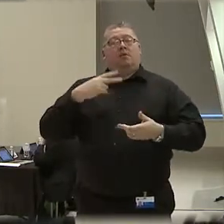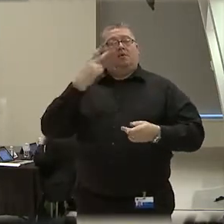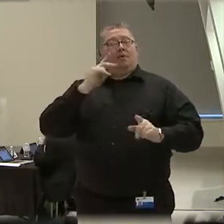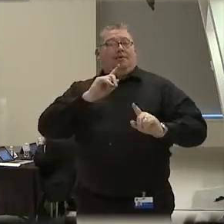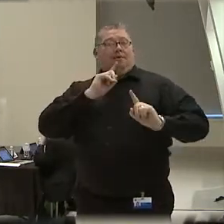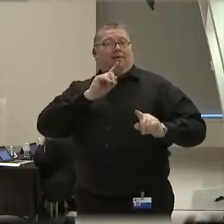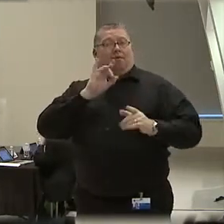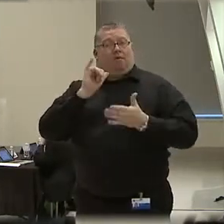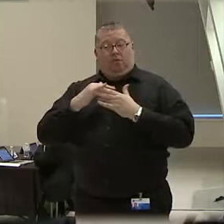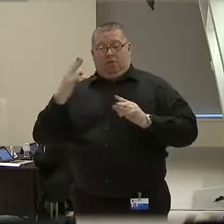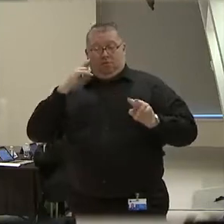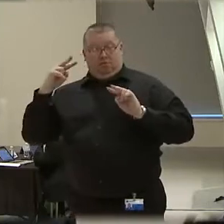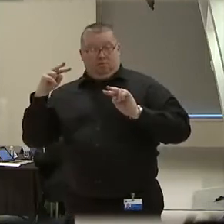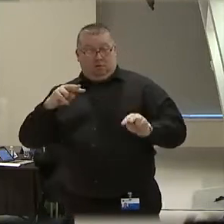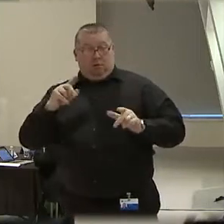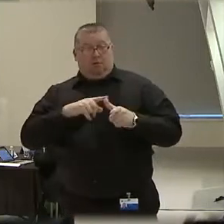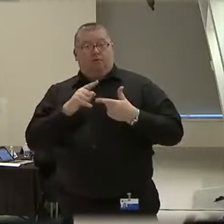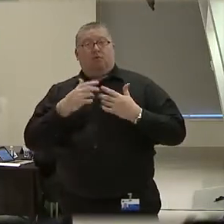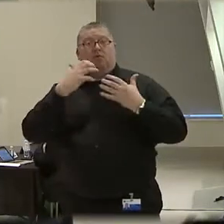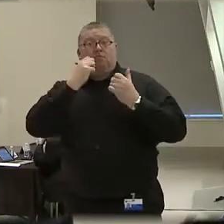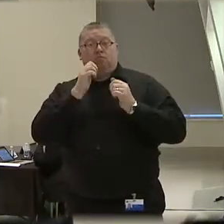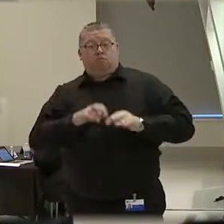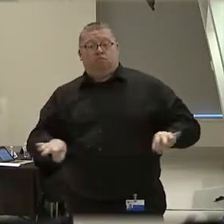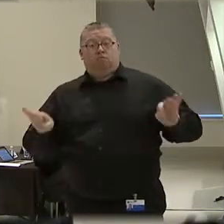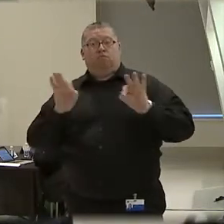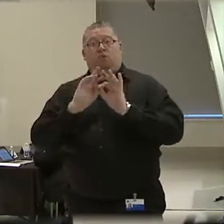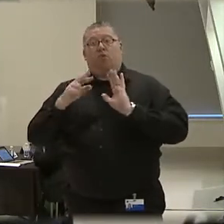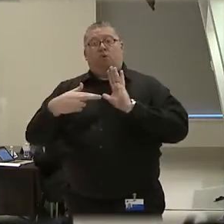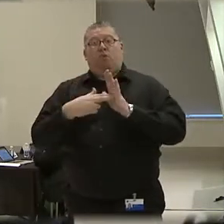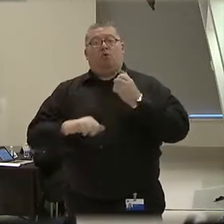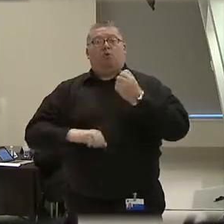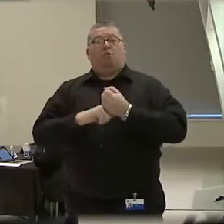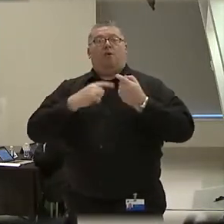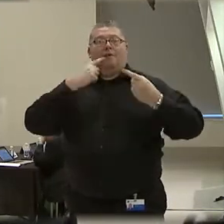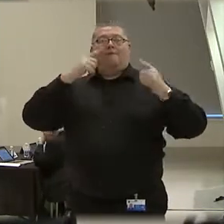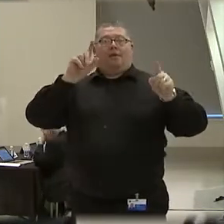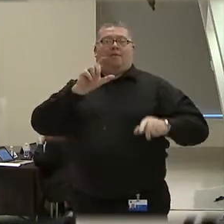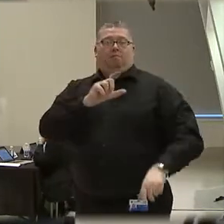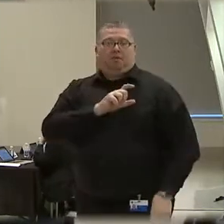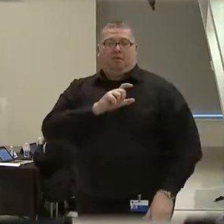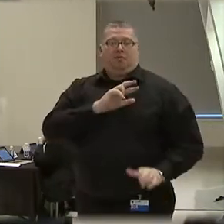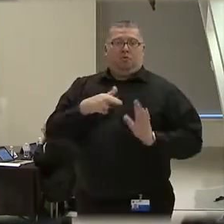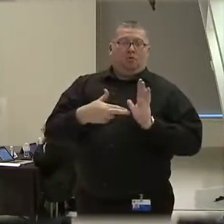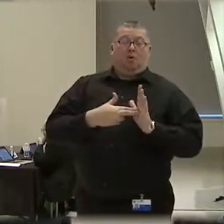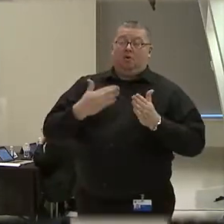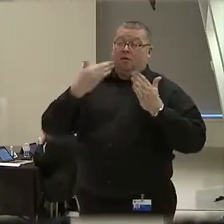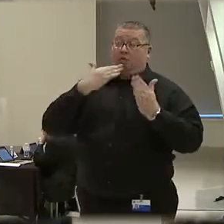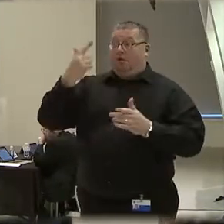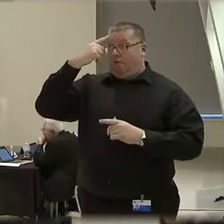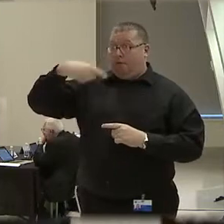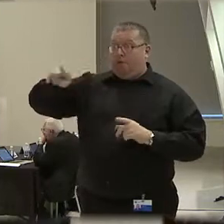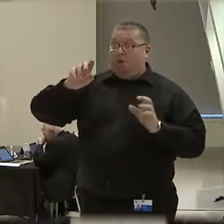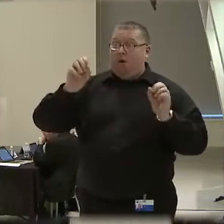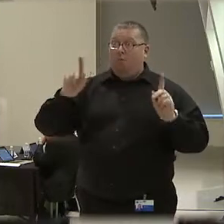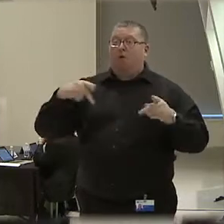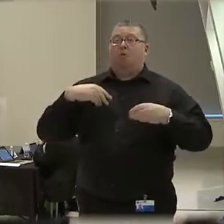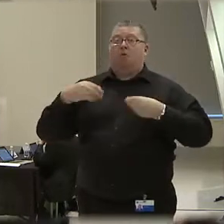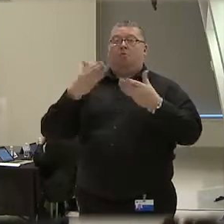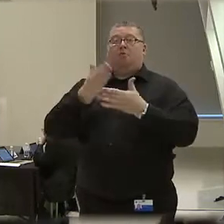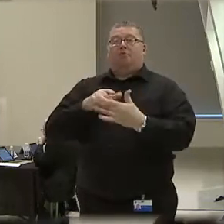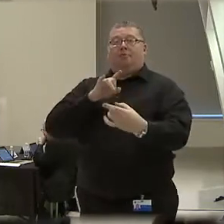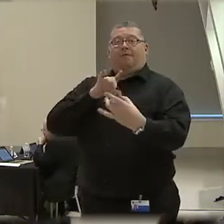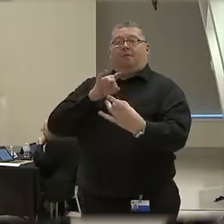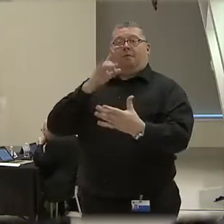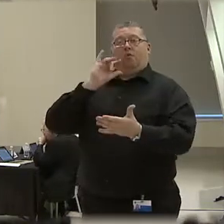of oversight and the critical role it plays in supporting effective policing. So thank you for the opportunity to provide input into